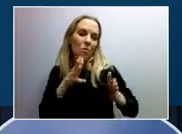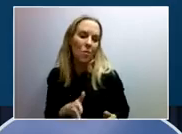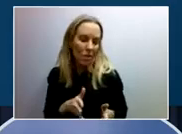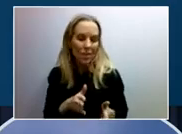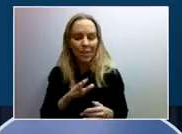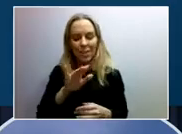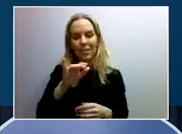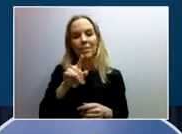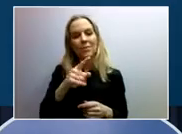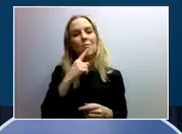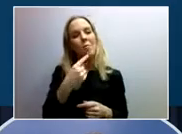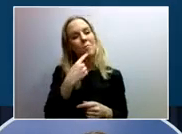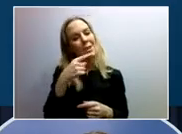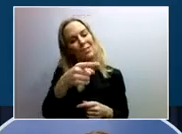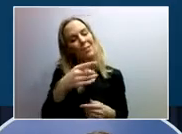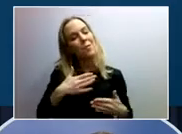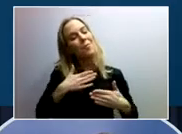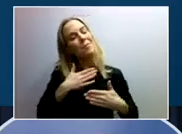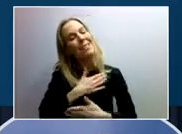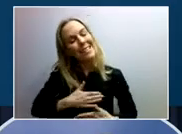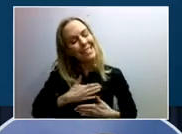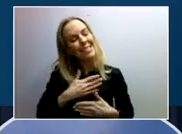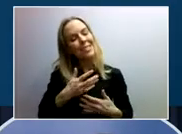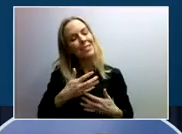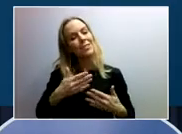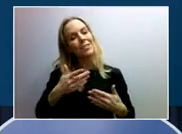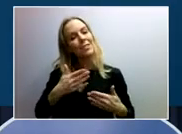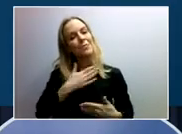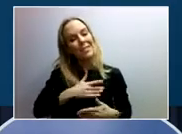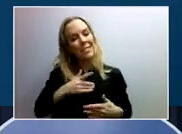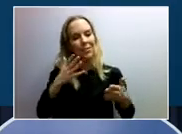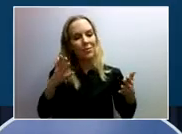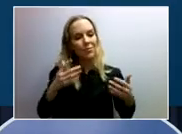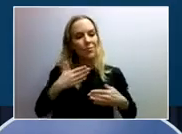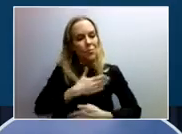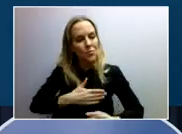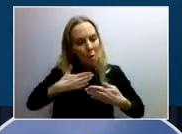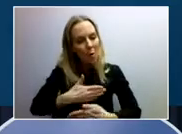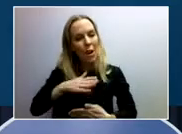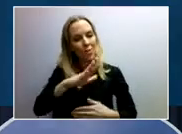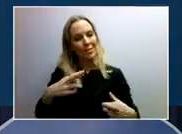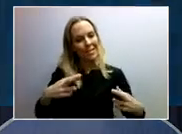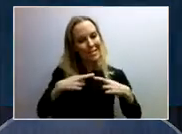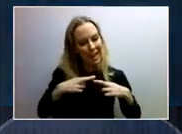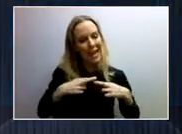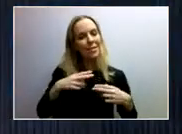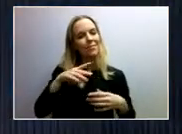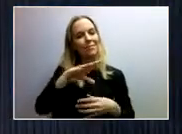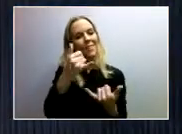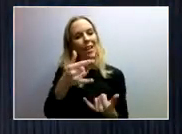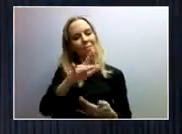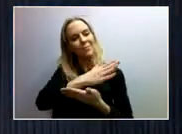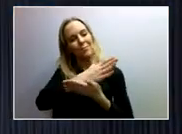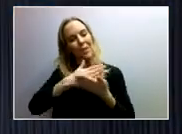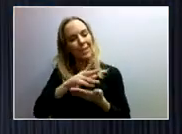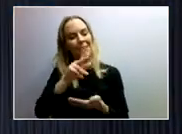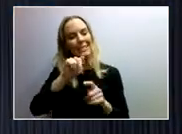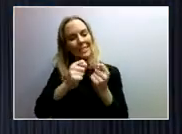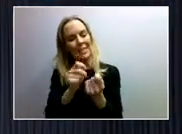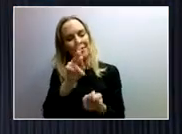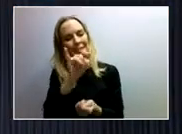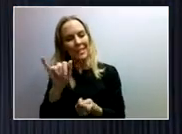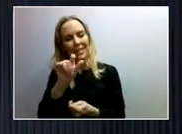please enjoy your well-deserved retirement, going out a Team Kentucky All-Star. All right, with that, we'll open it up